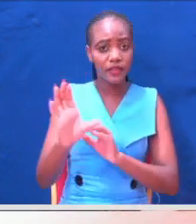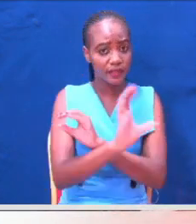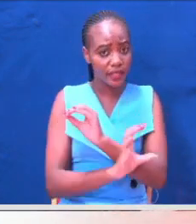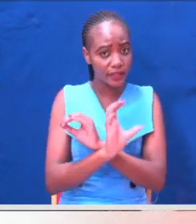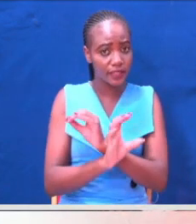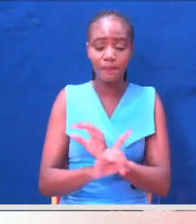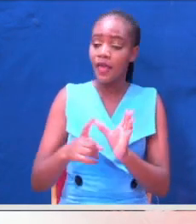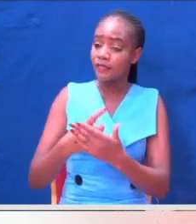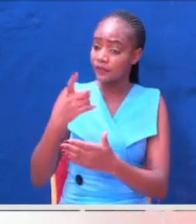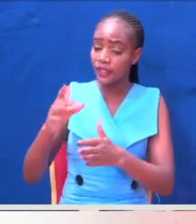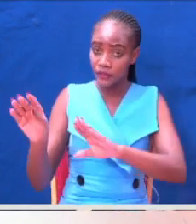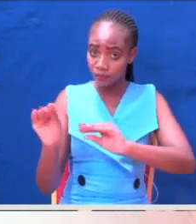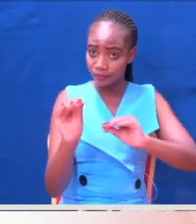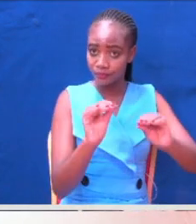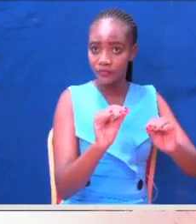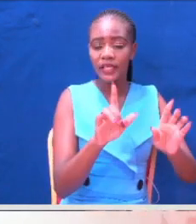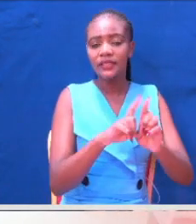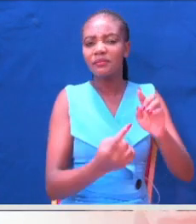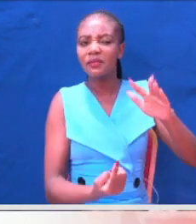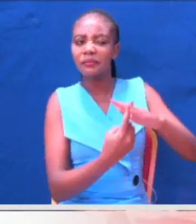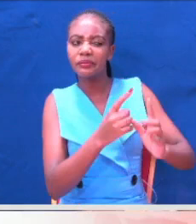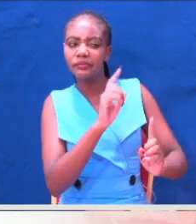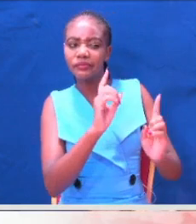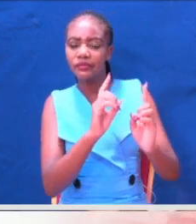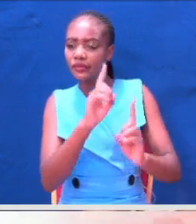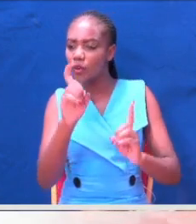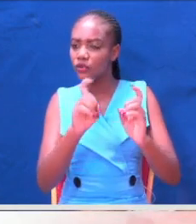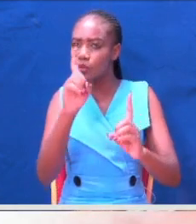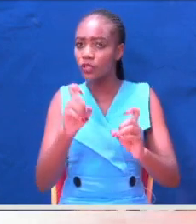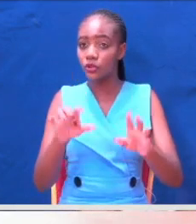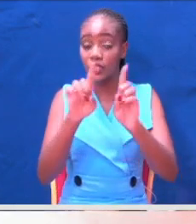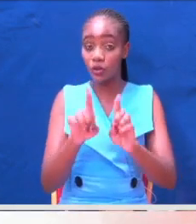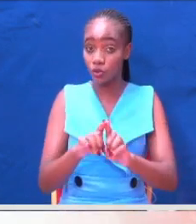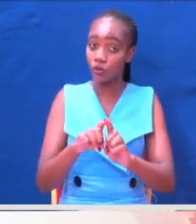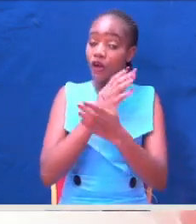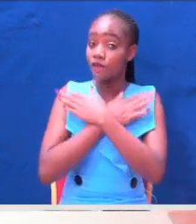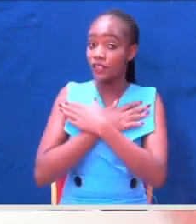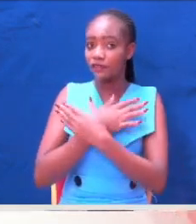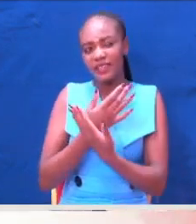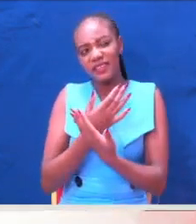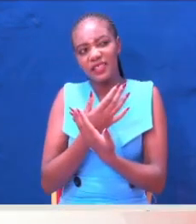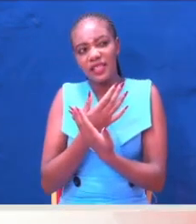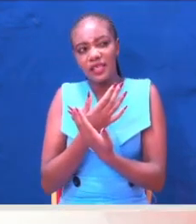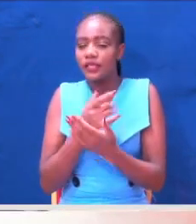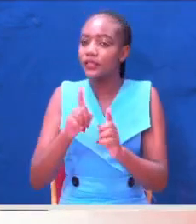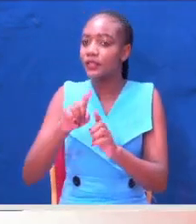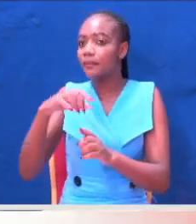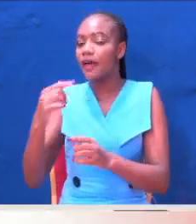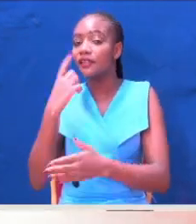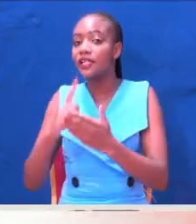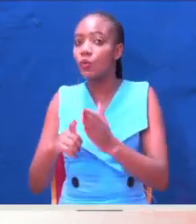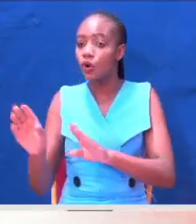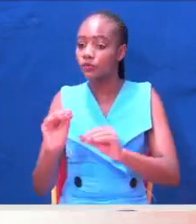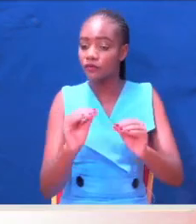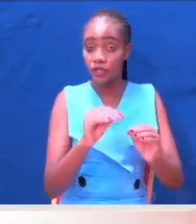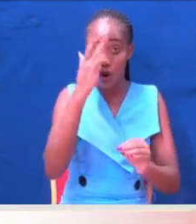Aydin's deportation has elicited mixed reactions, with DP Ruto's proponents arguing that he was deported due to his